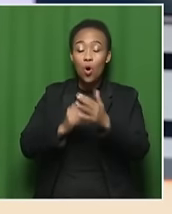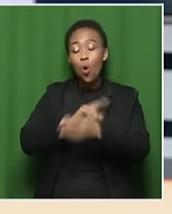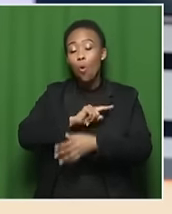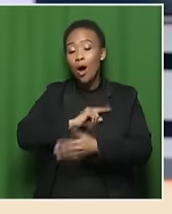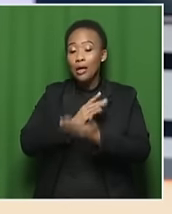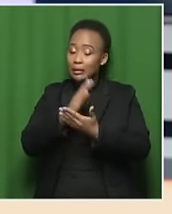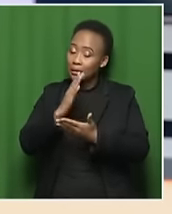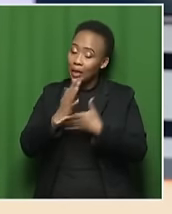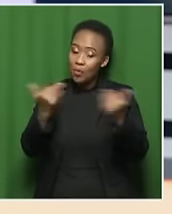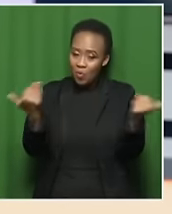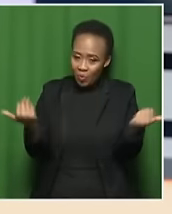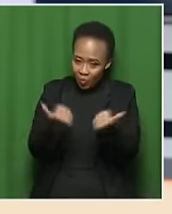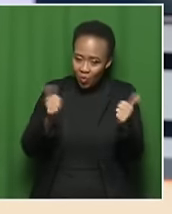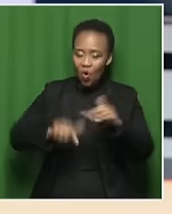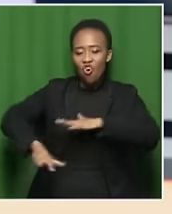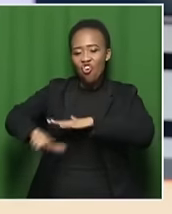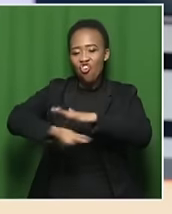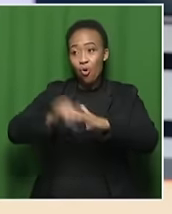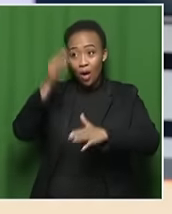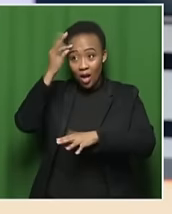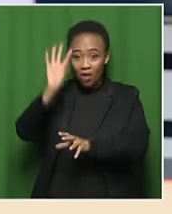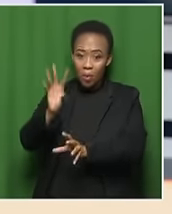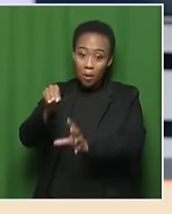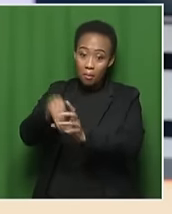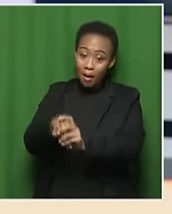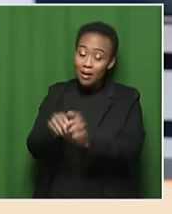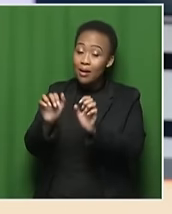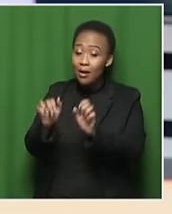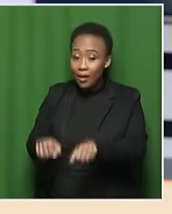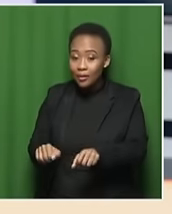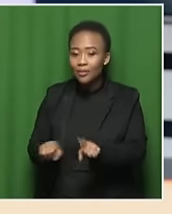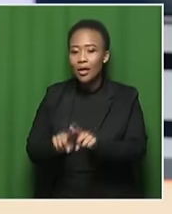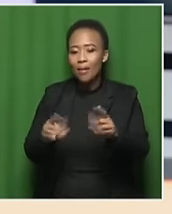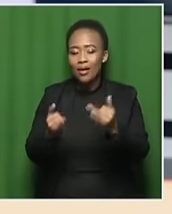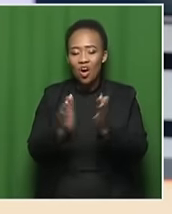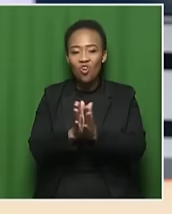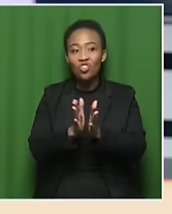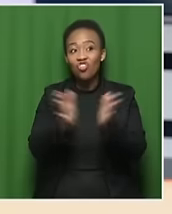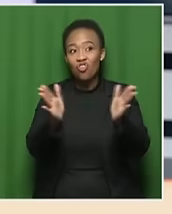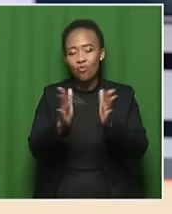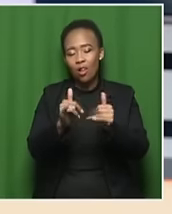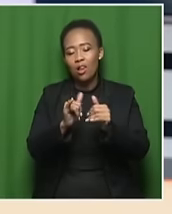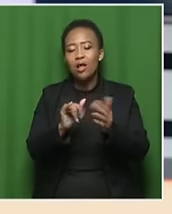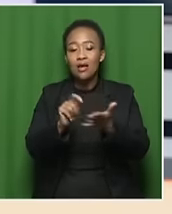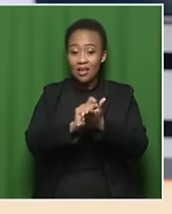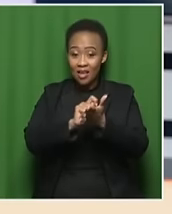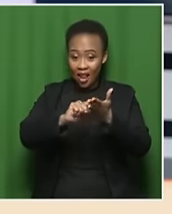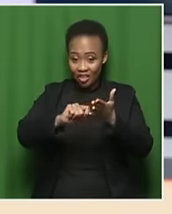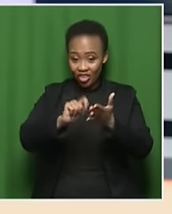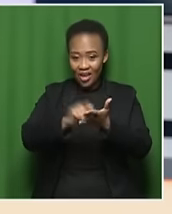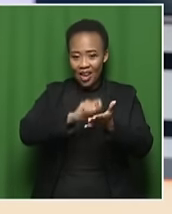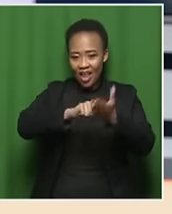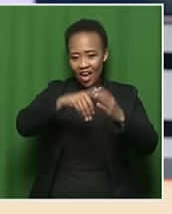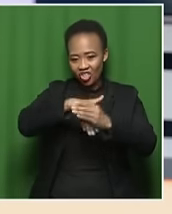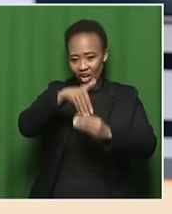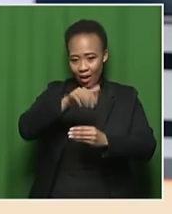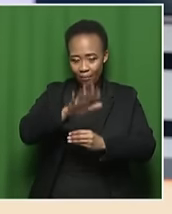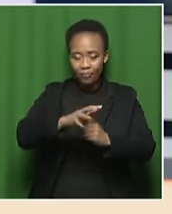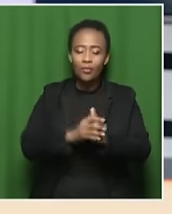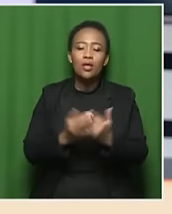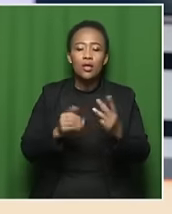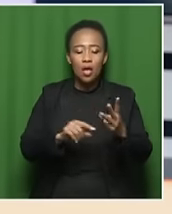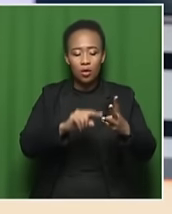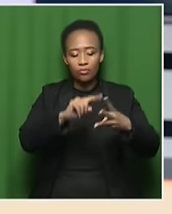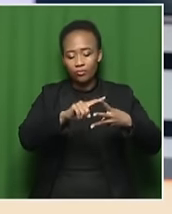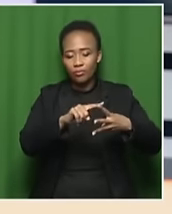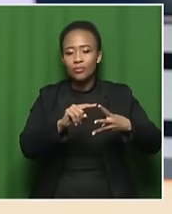local government phase of elections. But this is, of course, a general election. So speaking to us this morning, we have Kunene